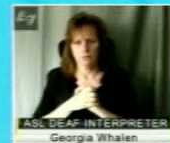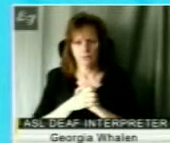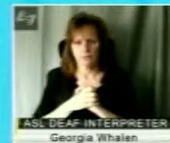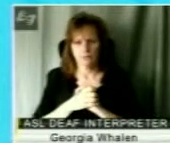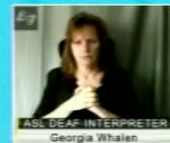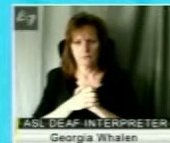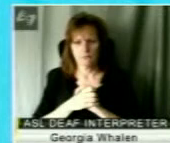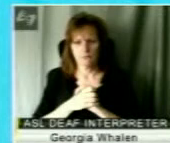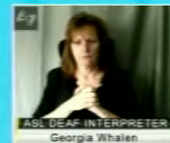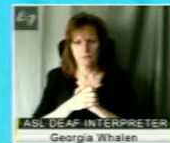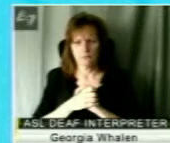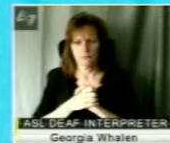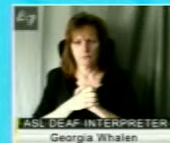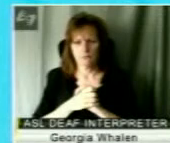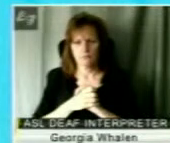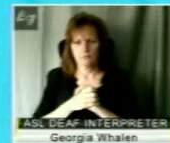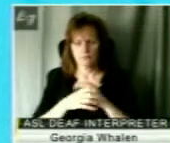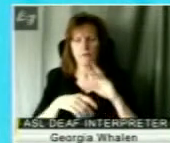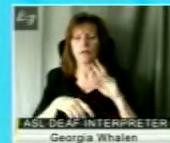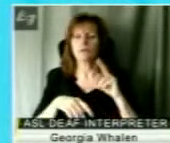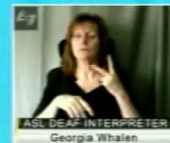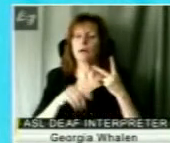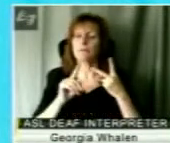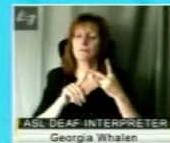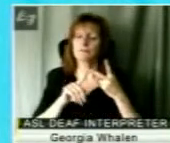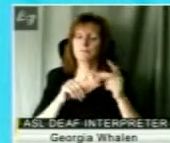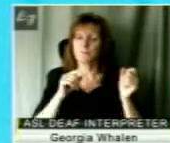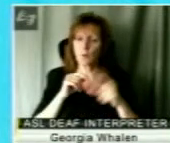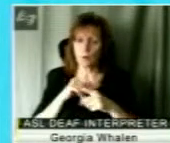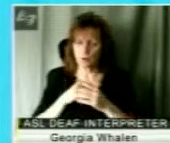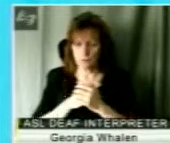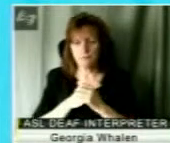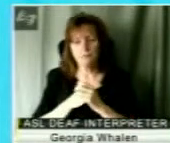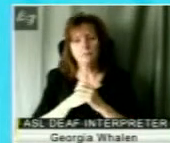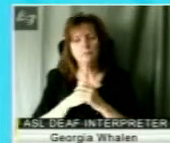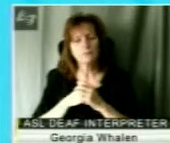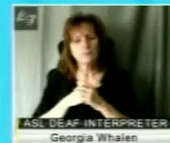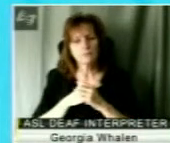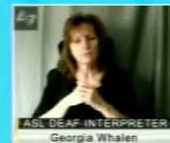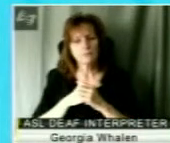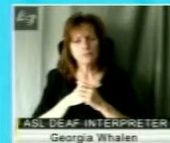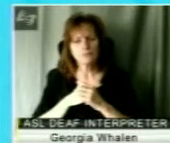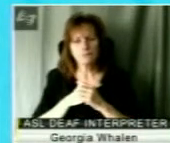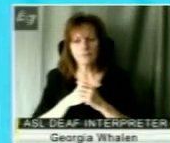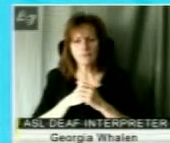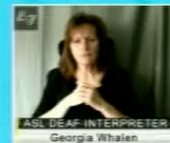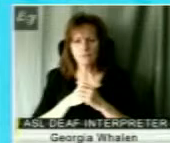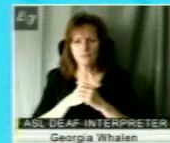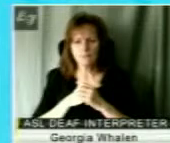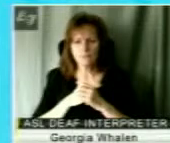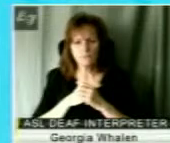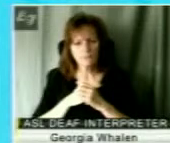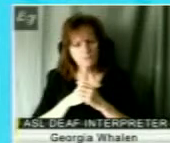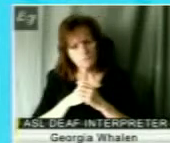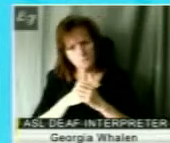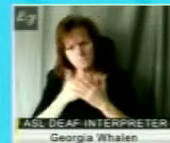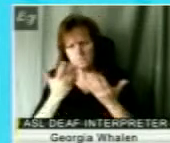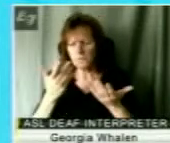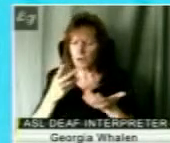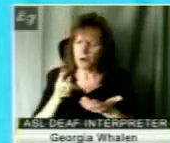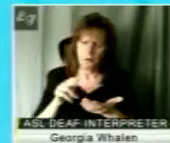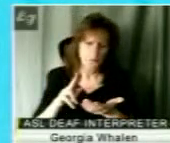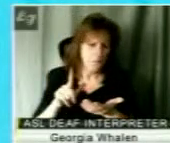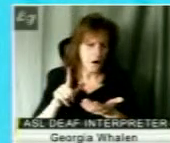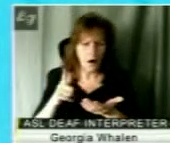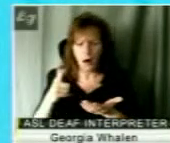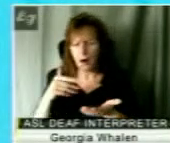Thank you. And then my follow-up question, I'm wondering when the city or public health is planning to release